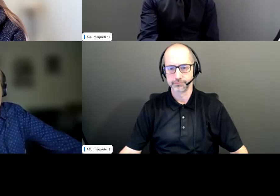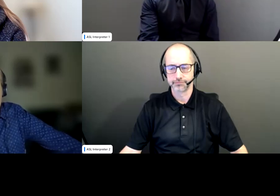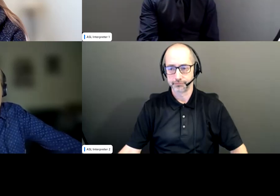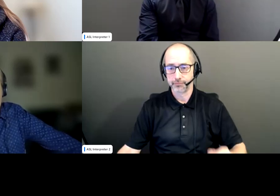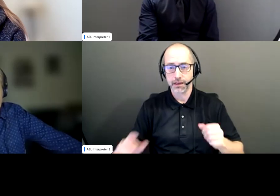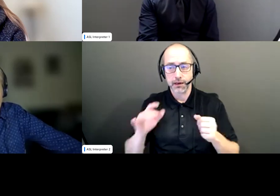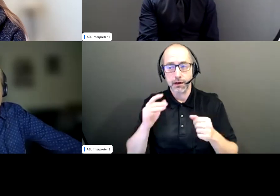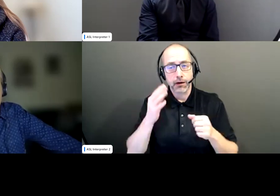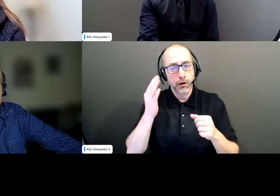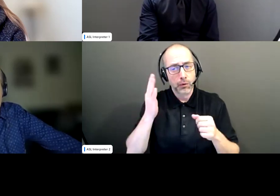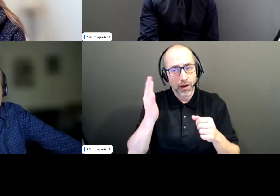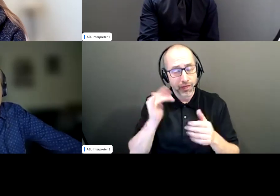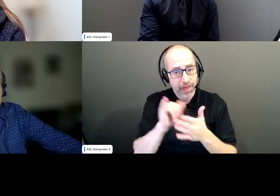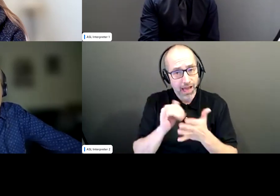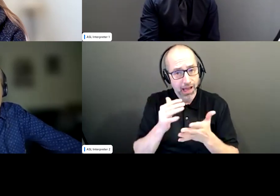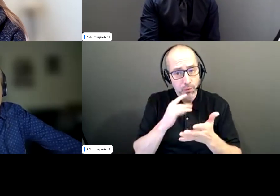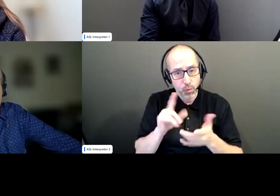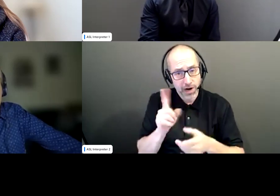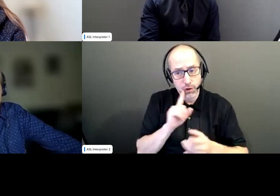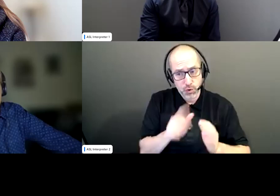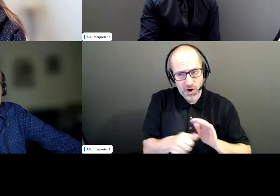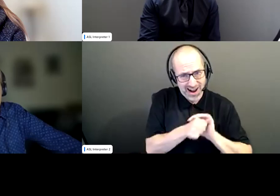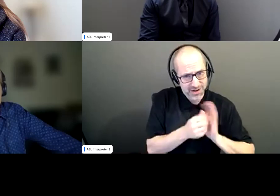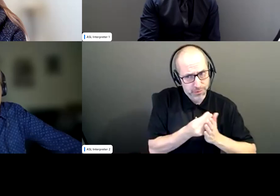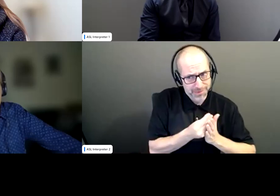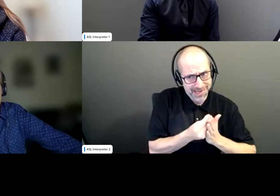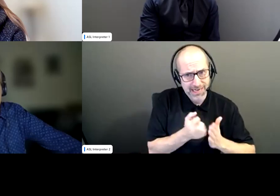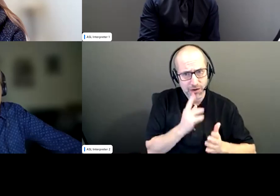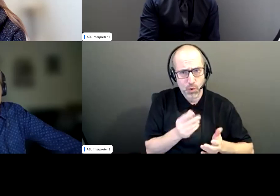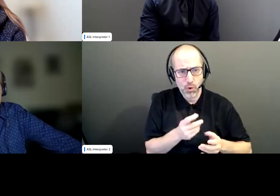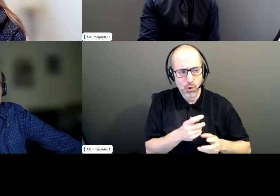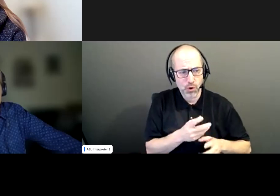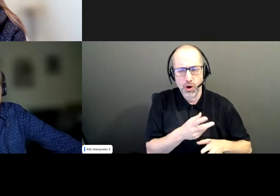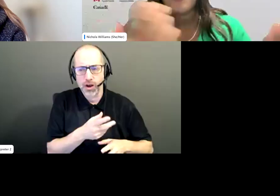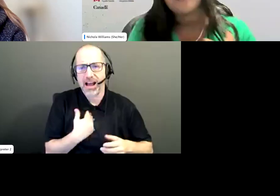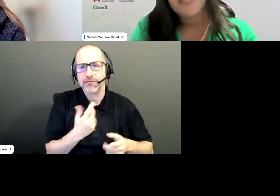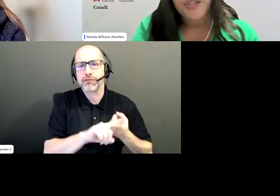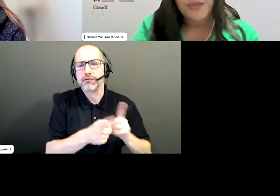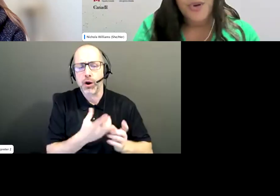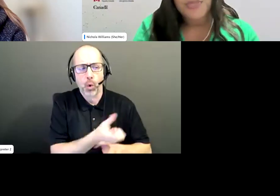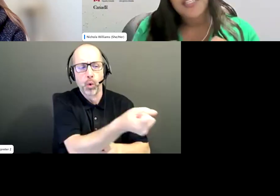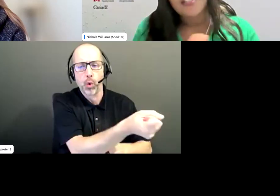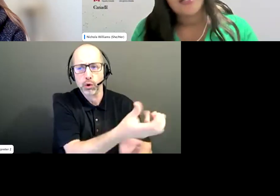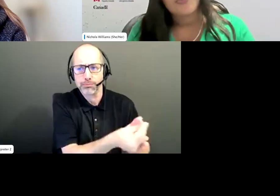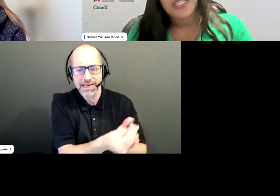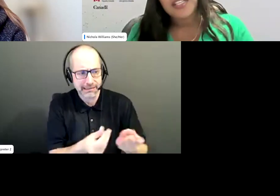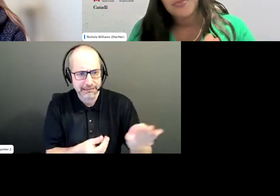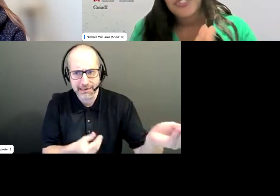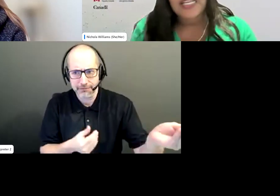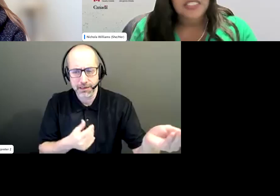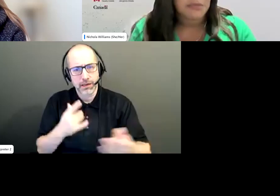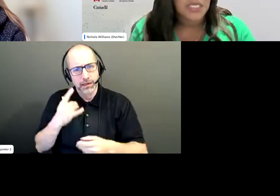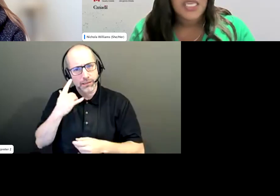friends, you don't associate it as because you're coming from a place of, hey, my partner cares about me. He loves me.